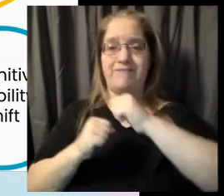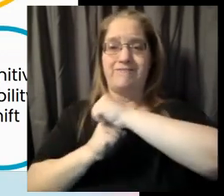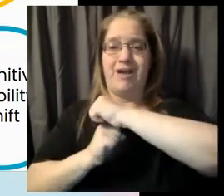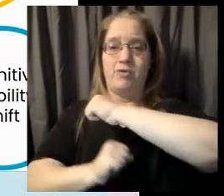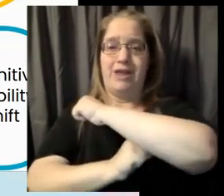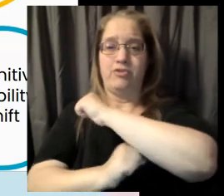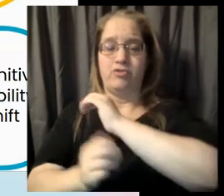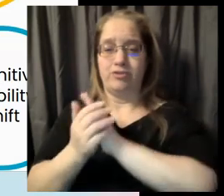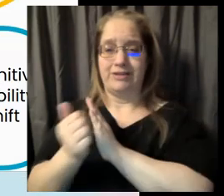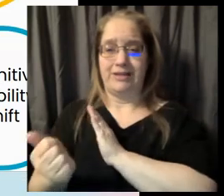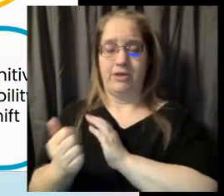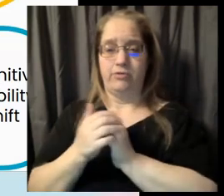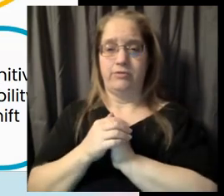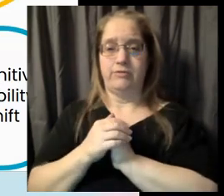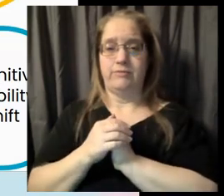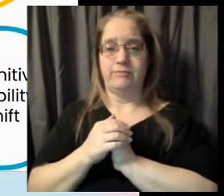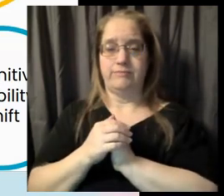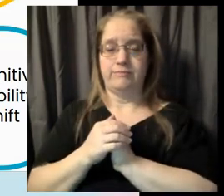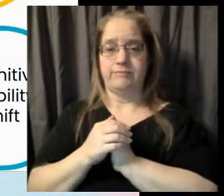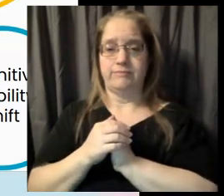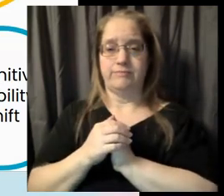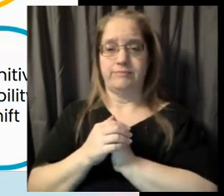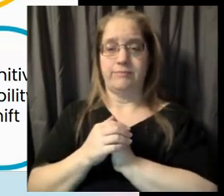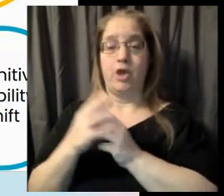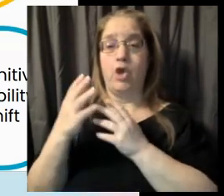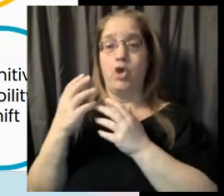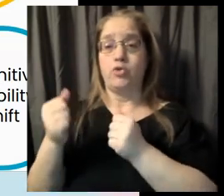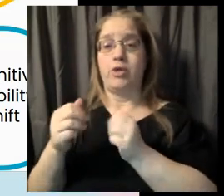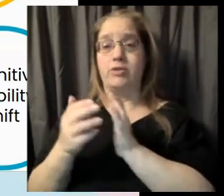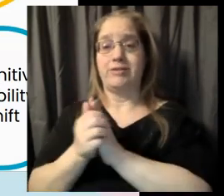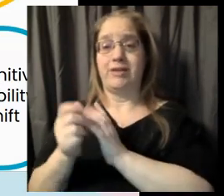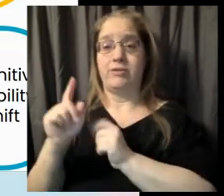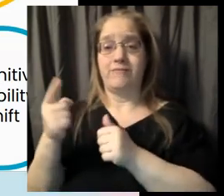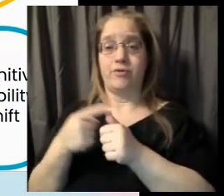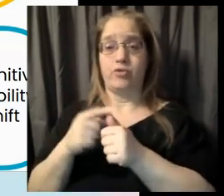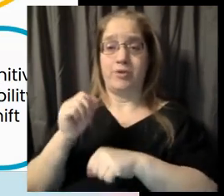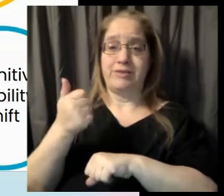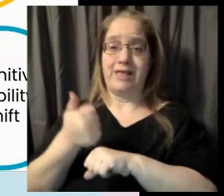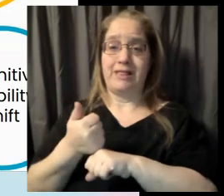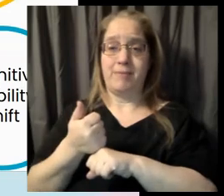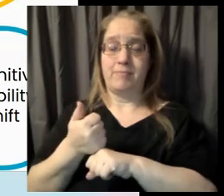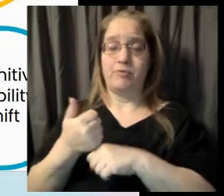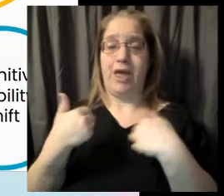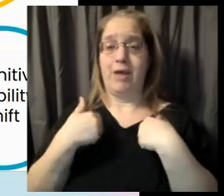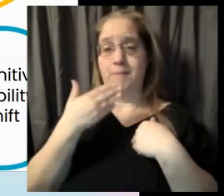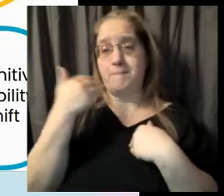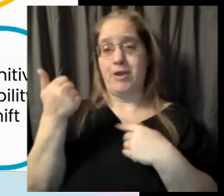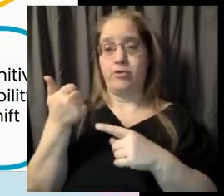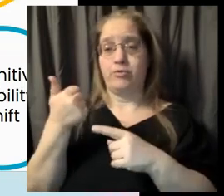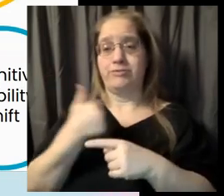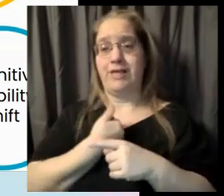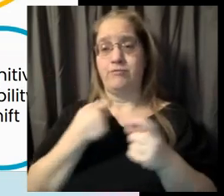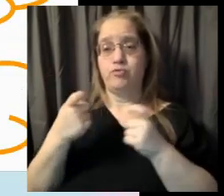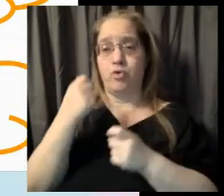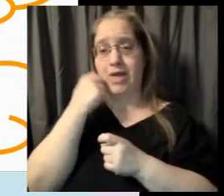By strengthening those foundational skills first, we set children up to demonstrate better self-control in their everyday